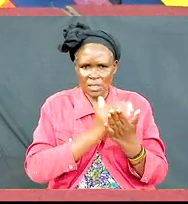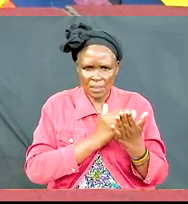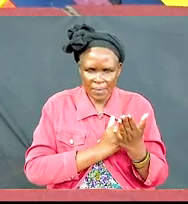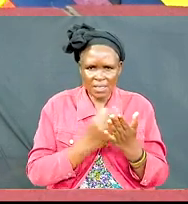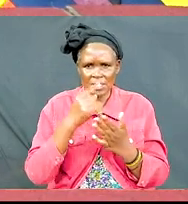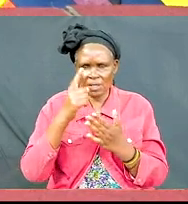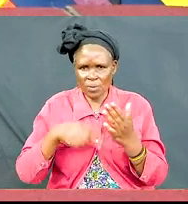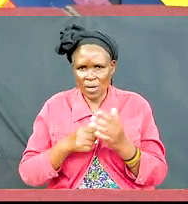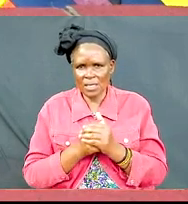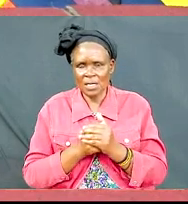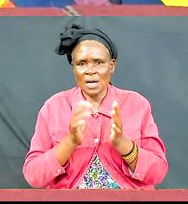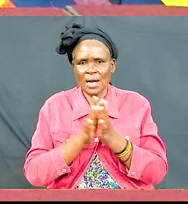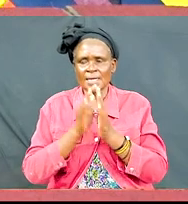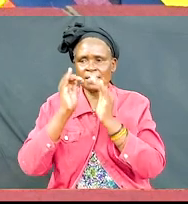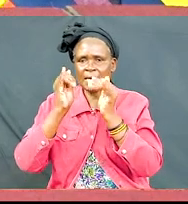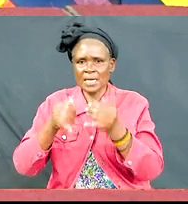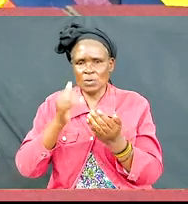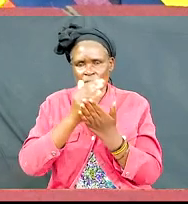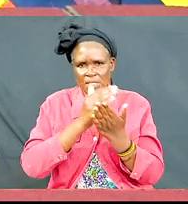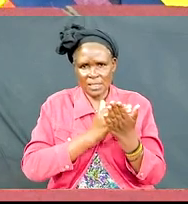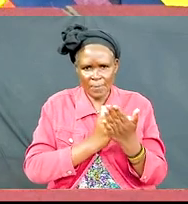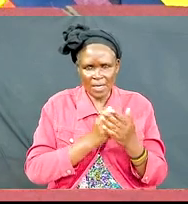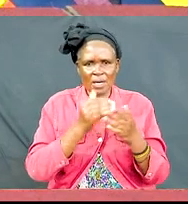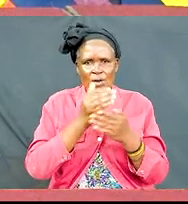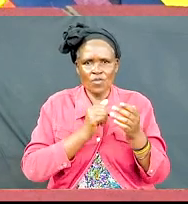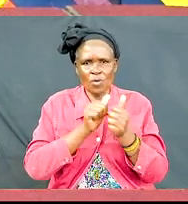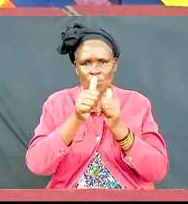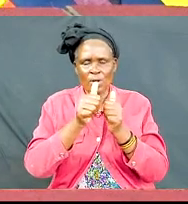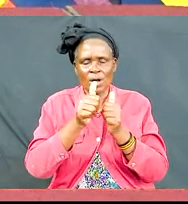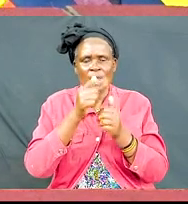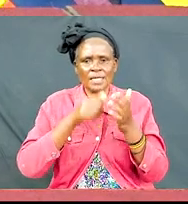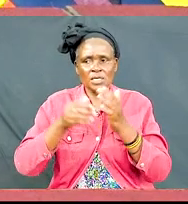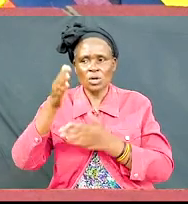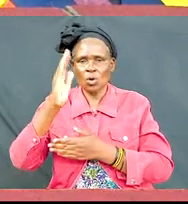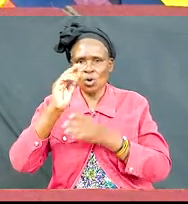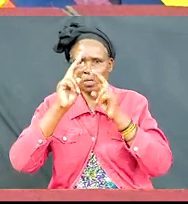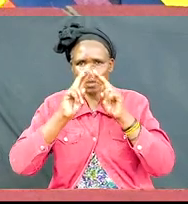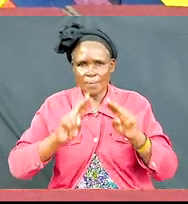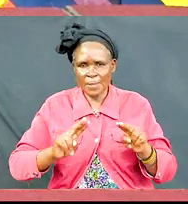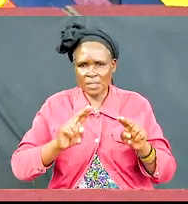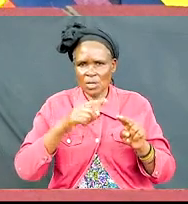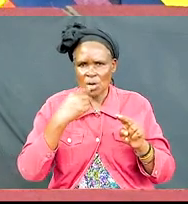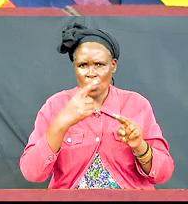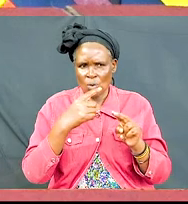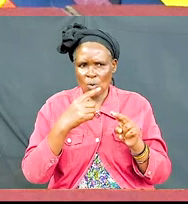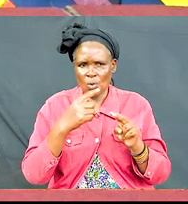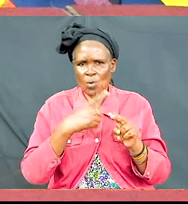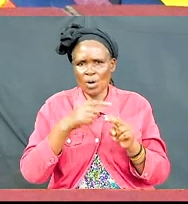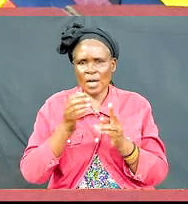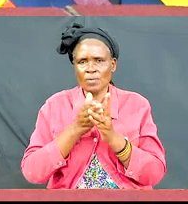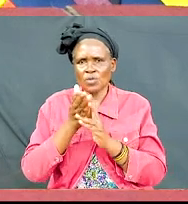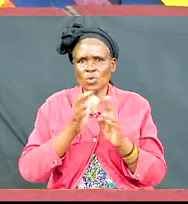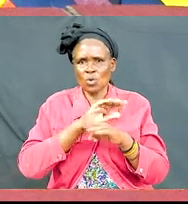anticipated and the New Testament confirmed that God's peace will be mediated through our Lord